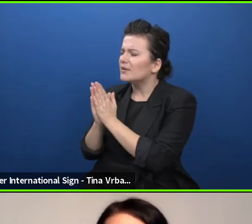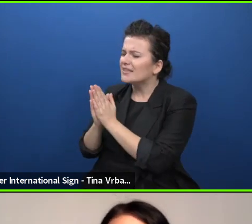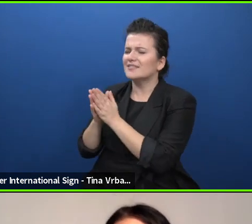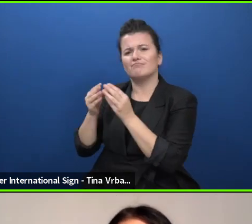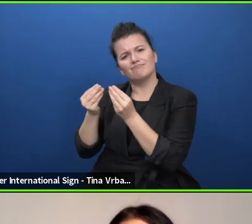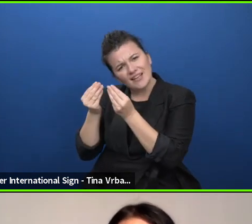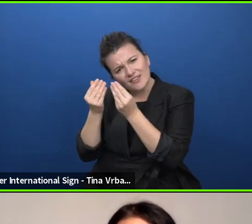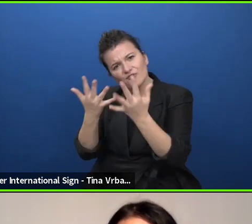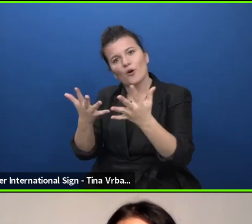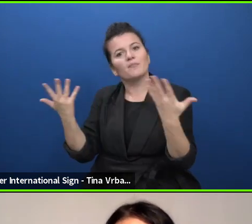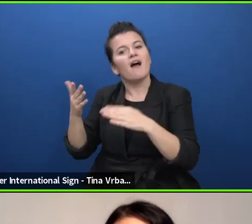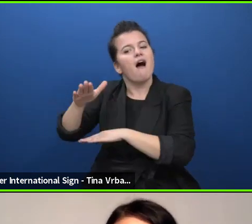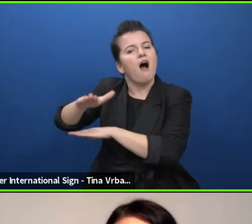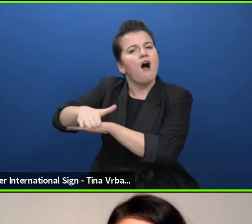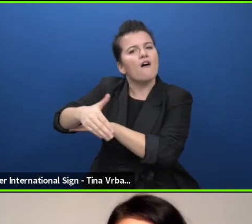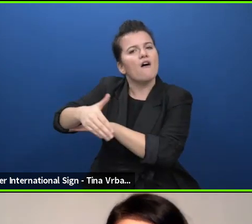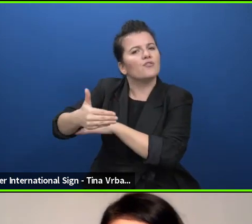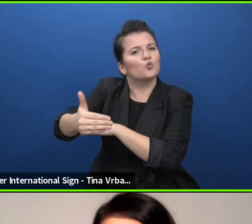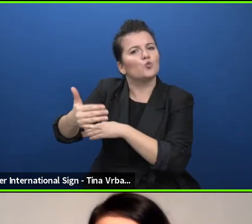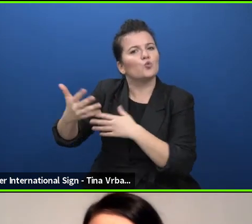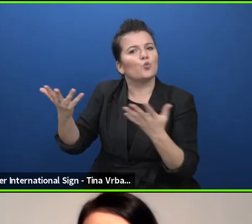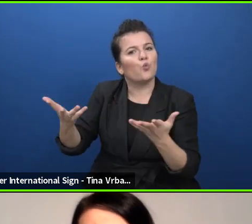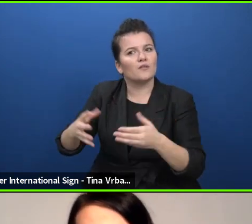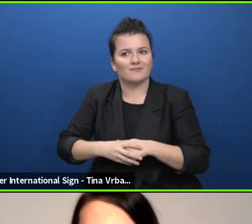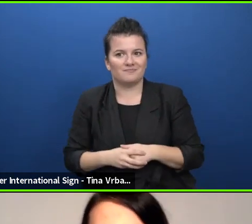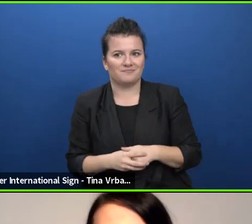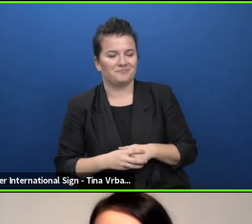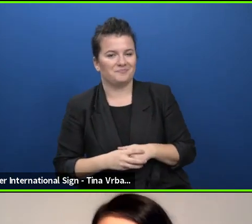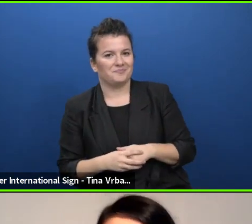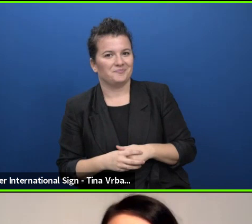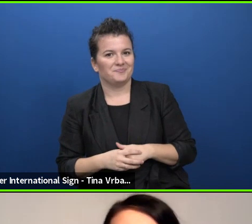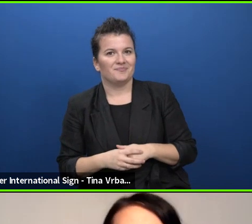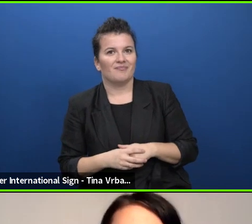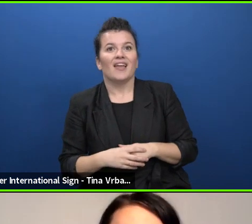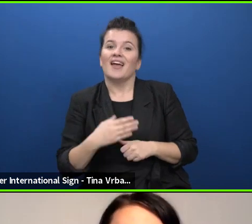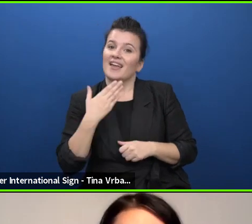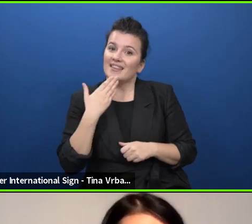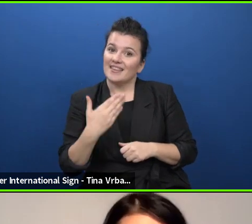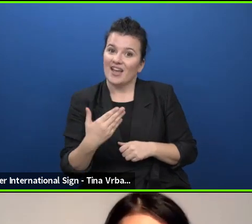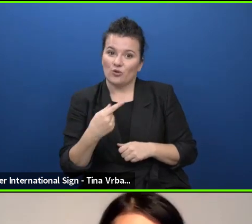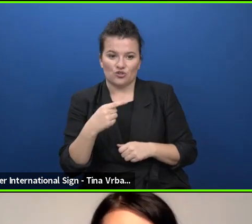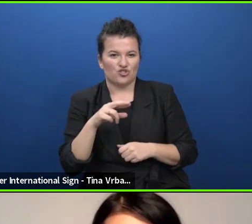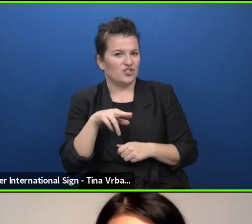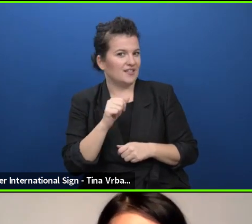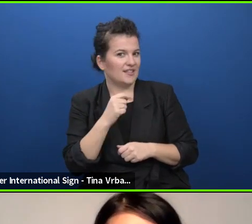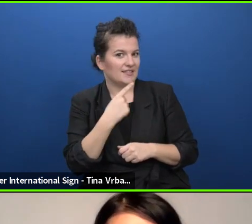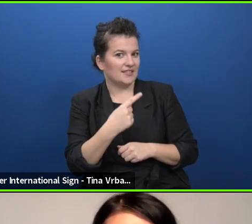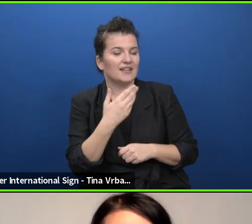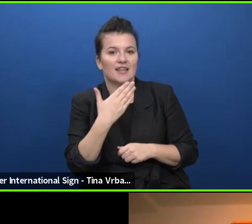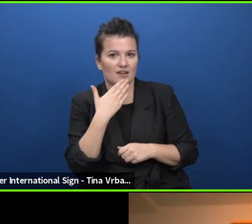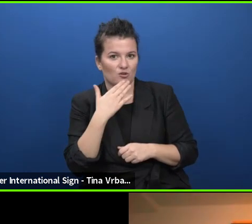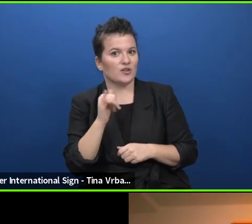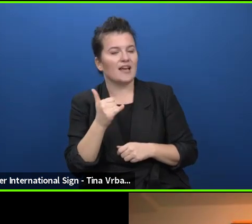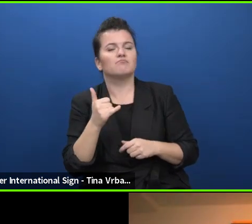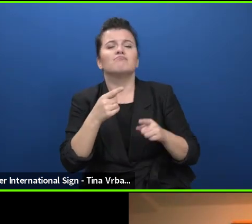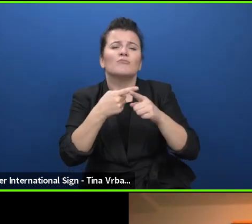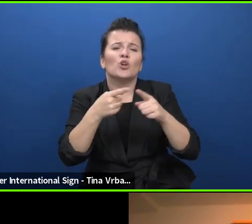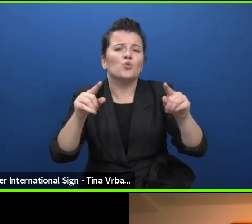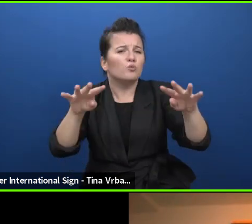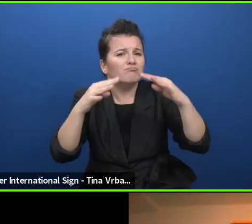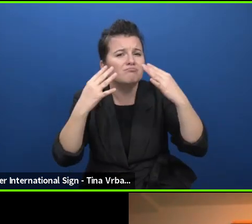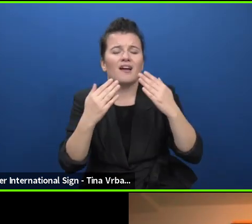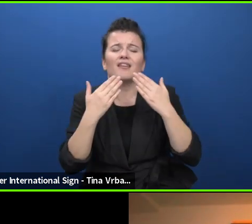you very much. Thank you, Auza. At this point, we want to thank actually everybody for their attention